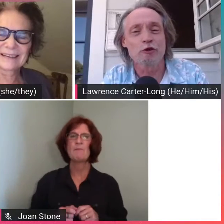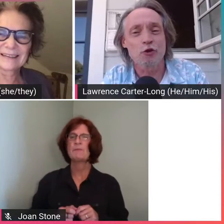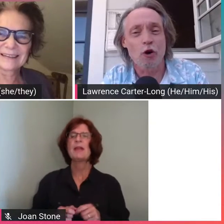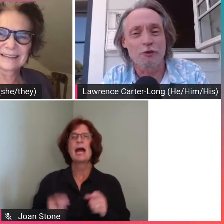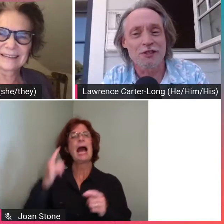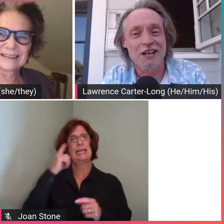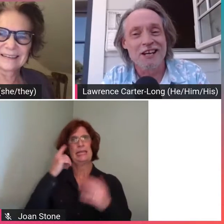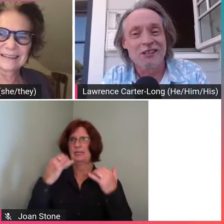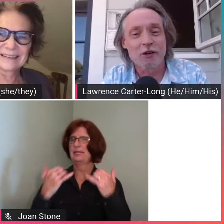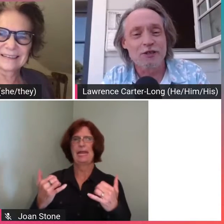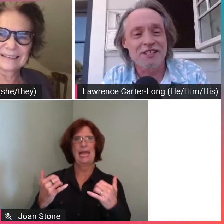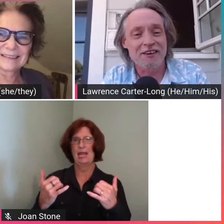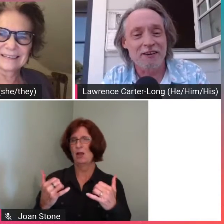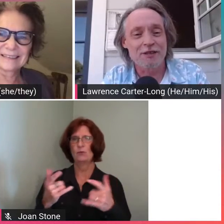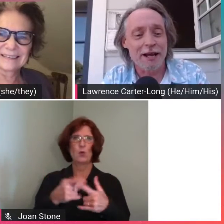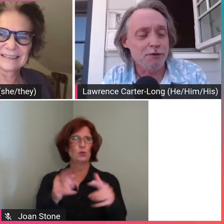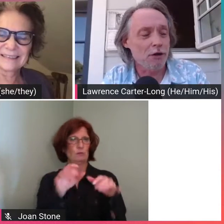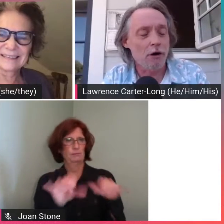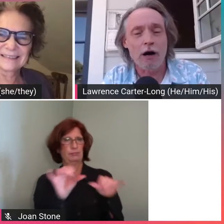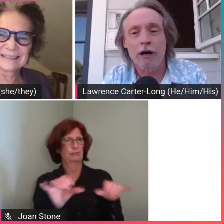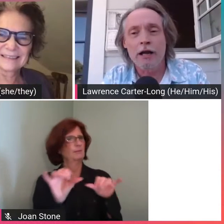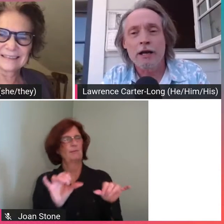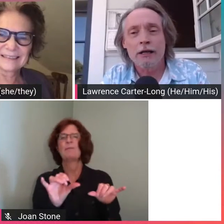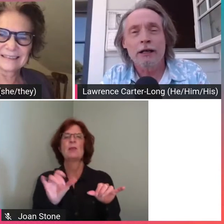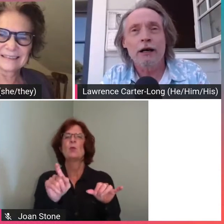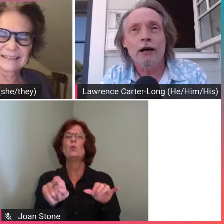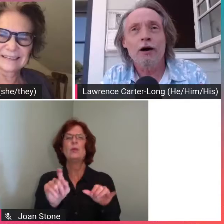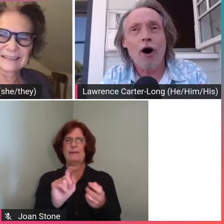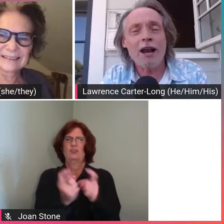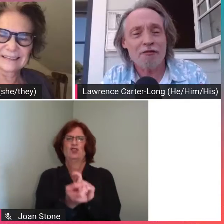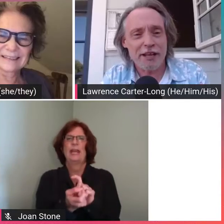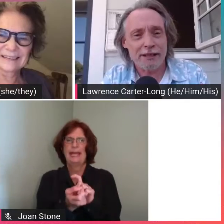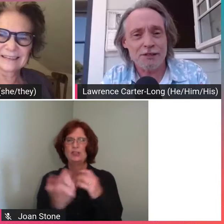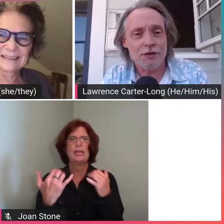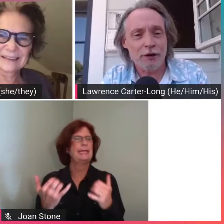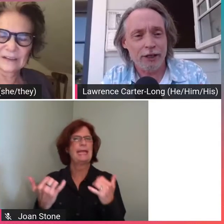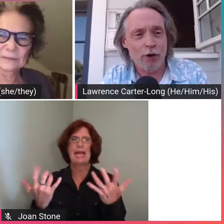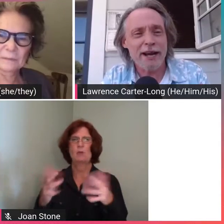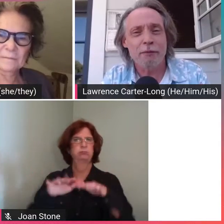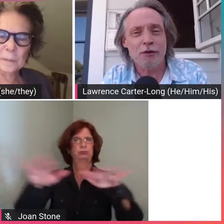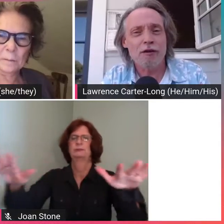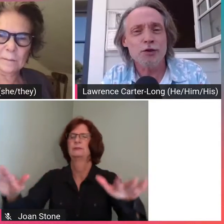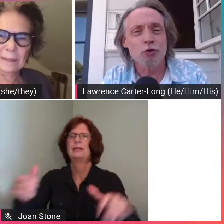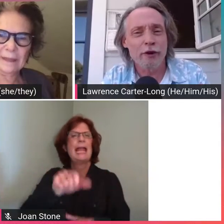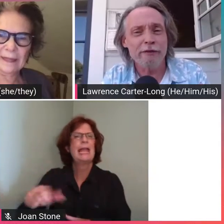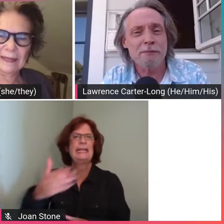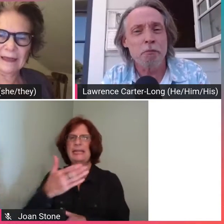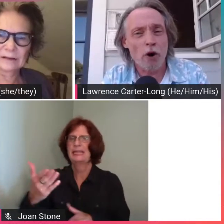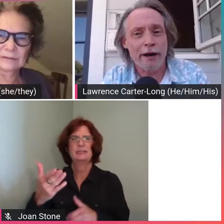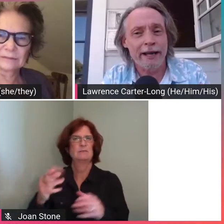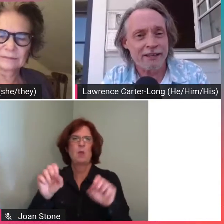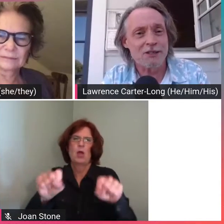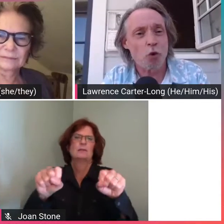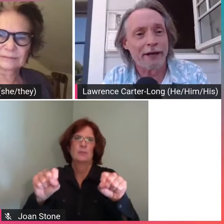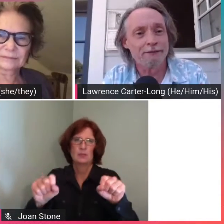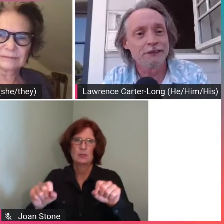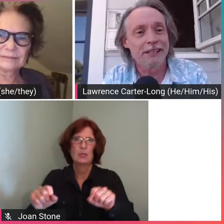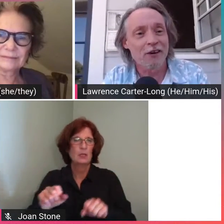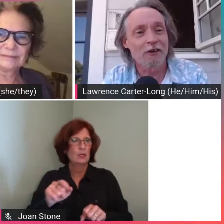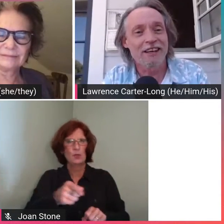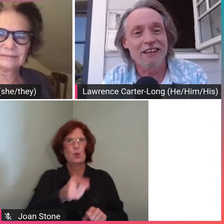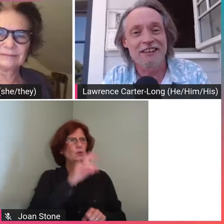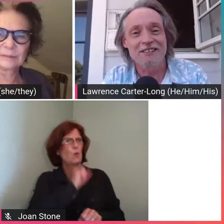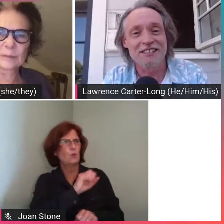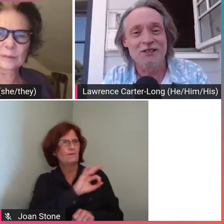and true tropes, those stereotypes are a lot of things. They're ingrained, but they're also really boring at this point.